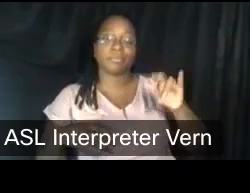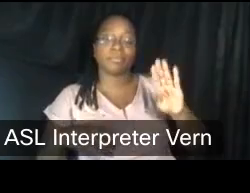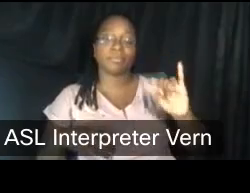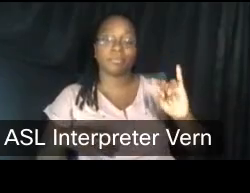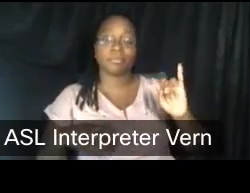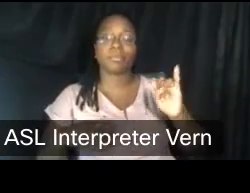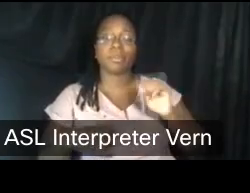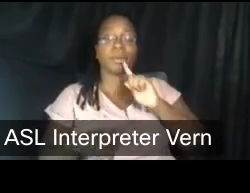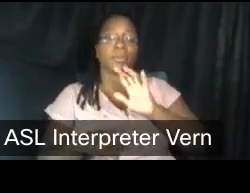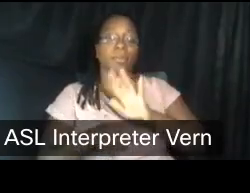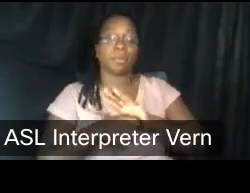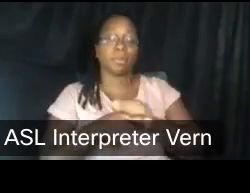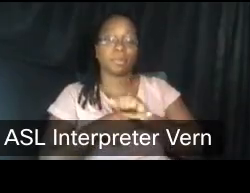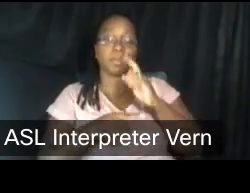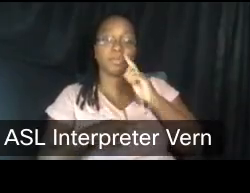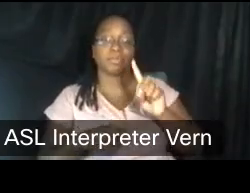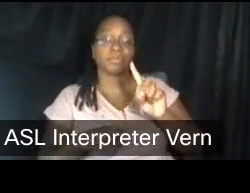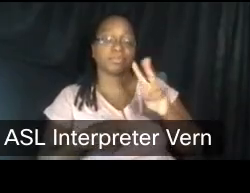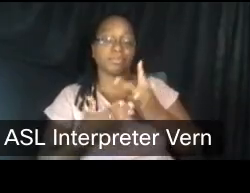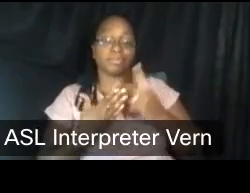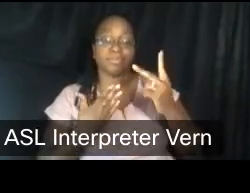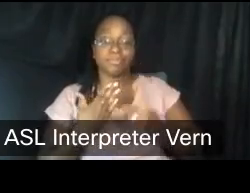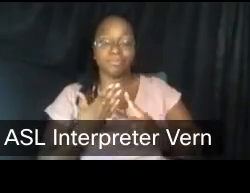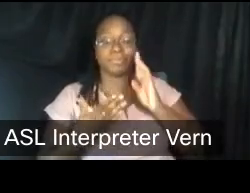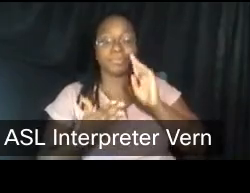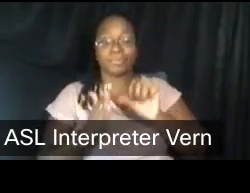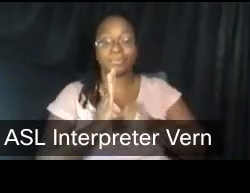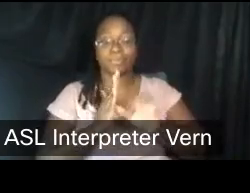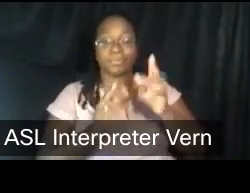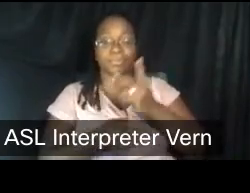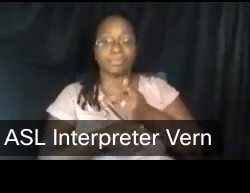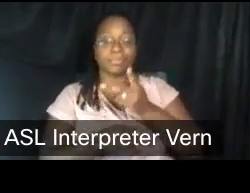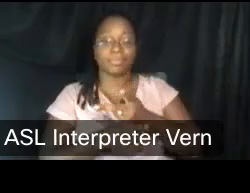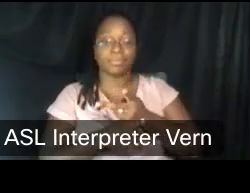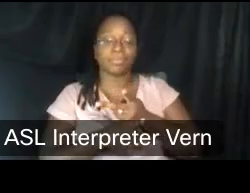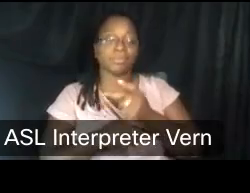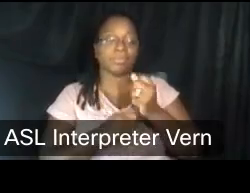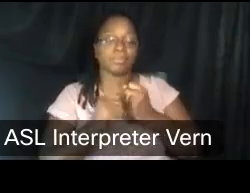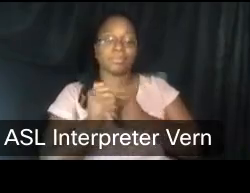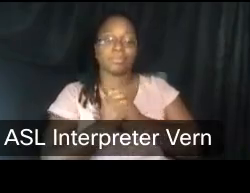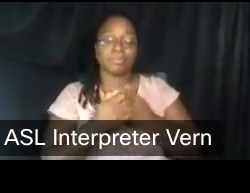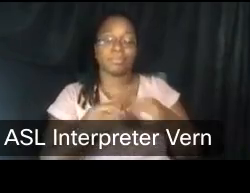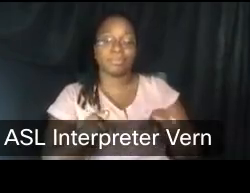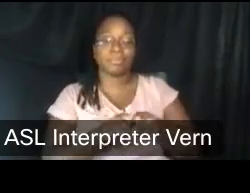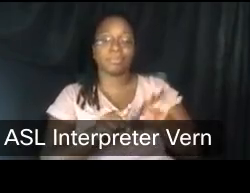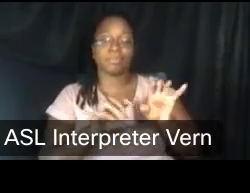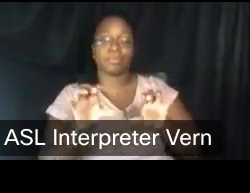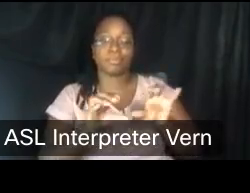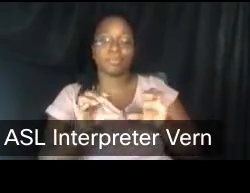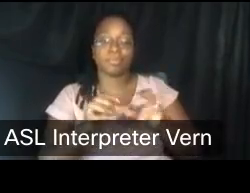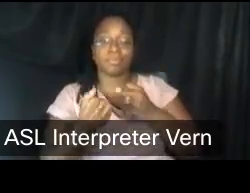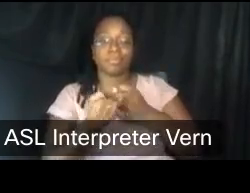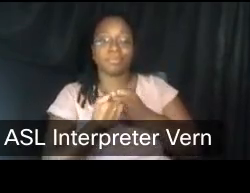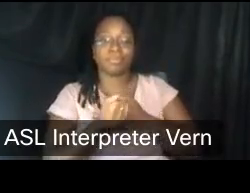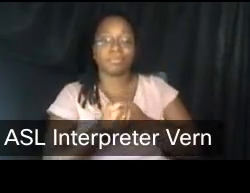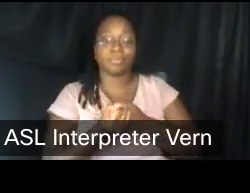practices for domestic violence programs, which highlights their care framework, and as well as their CHATS advocate guide.